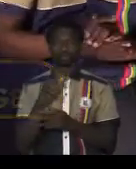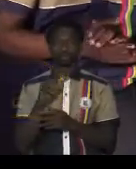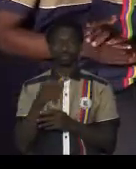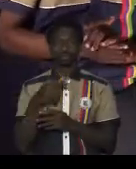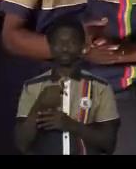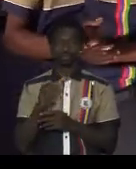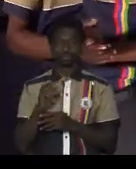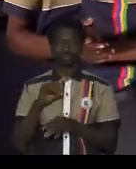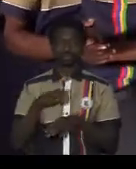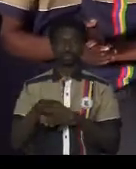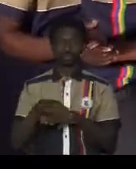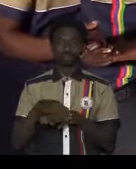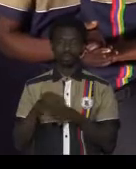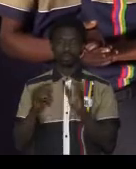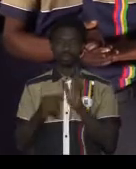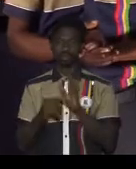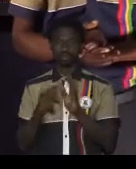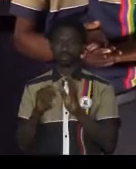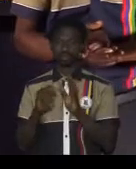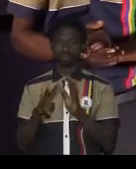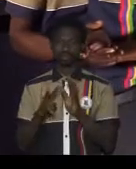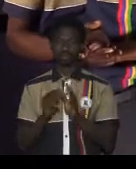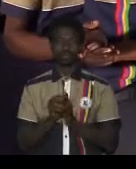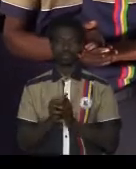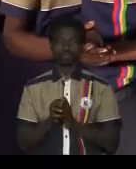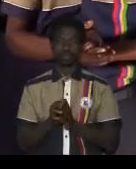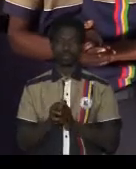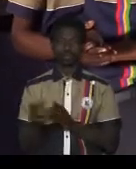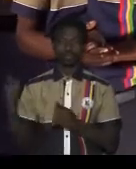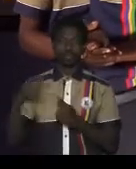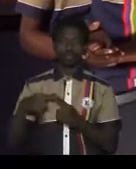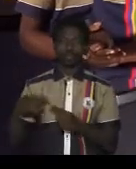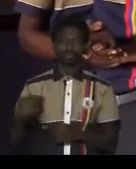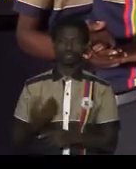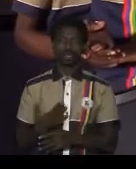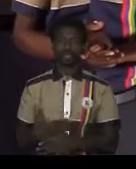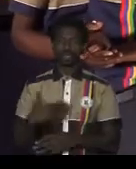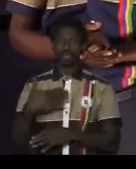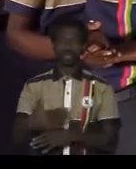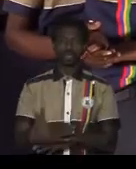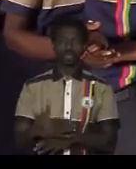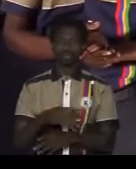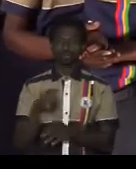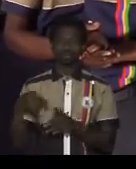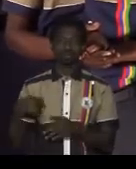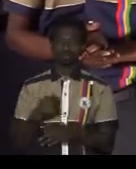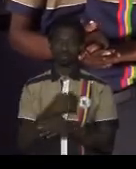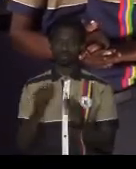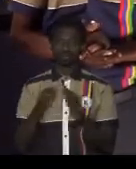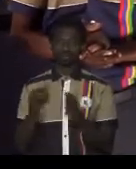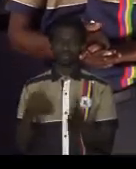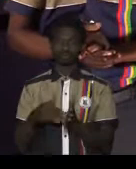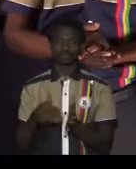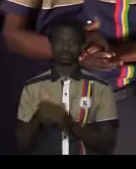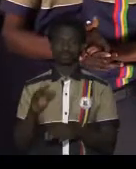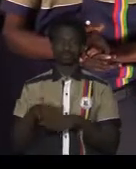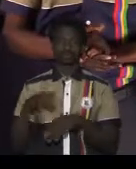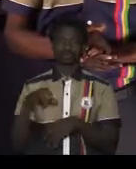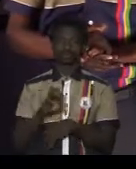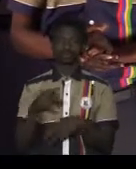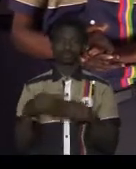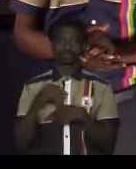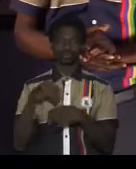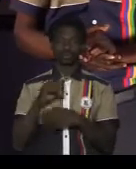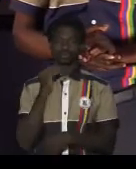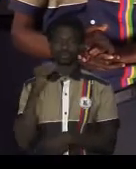the same time airing on television. Okay. Until our next edition when we shall meet again on the Classroom in Your